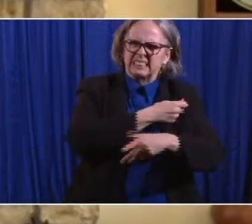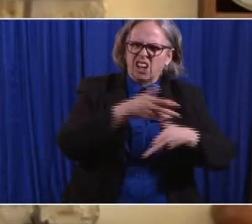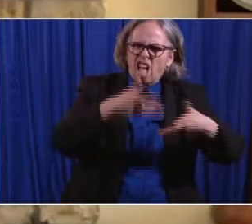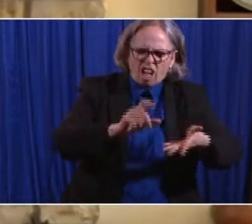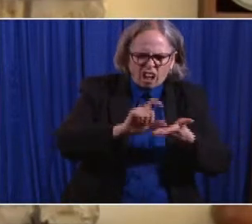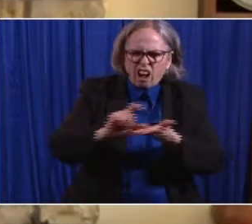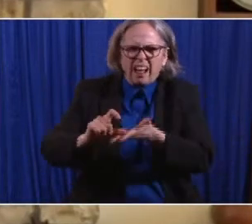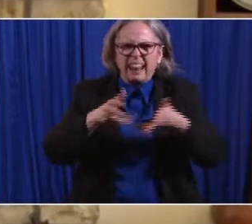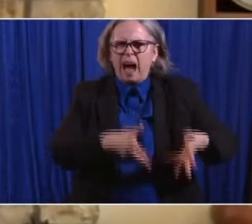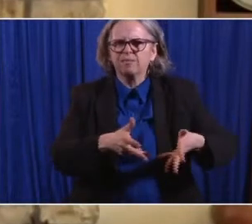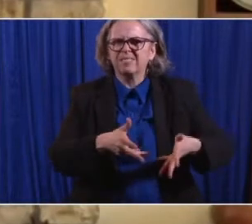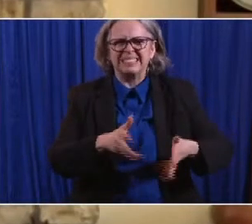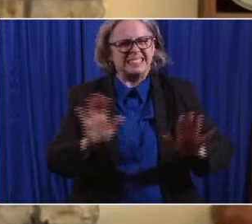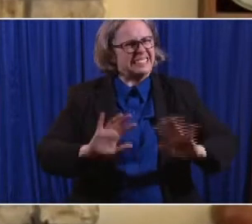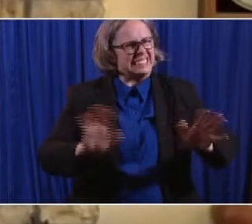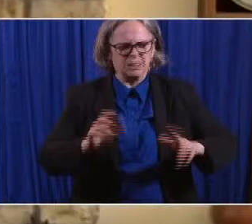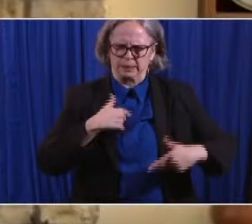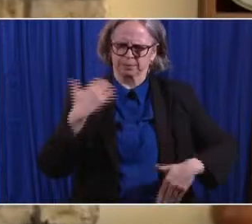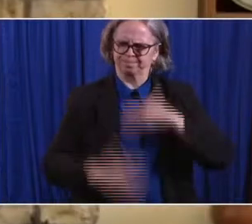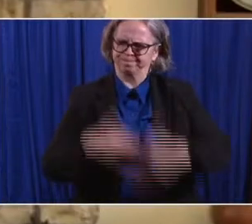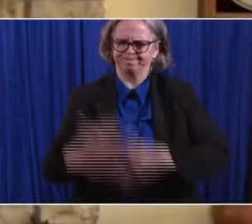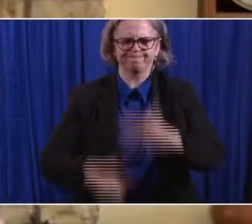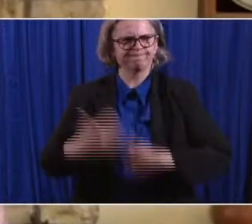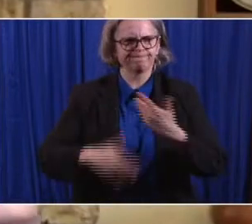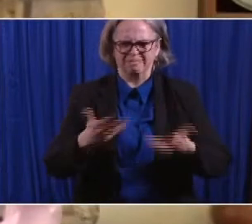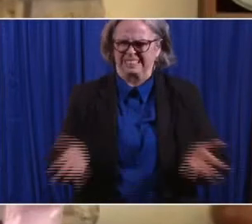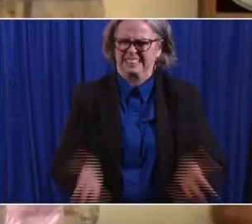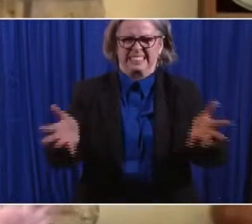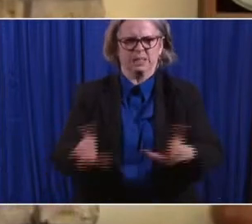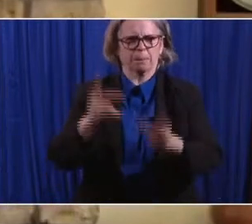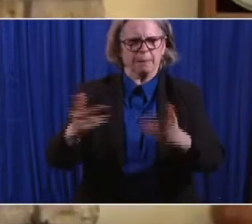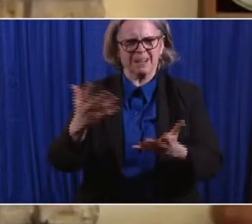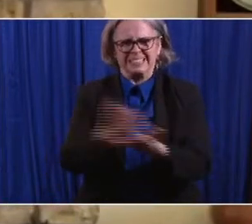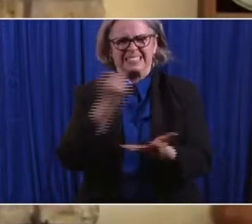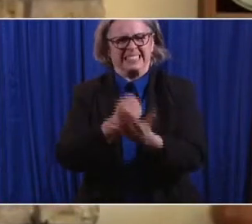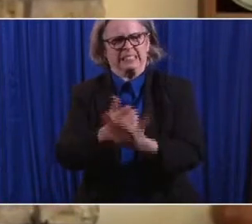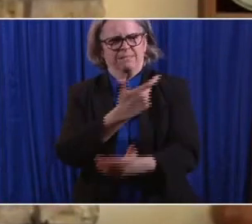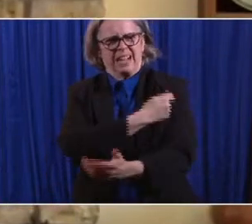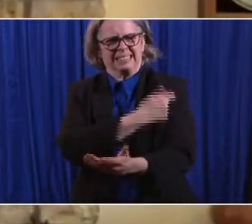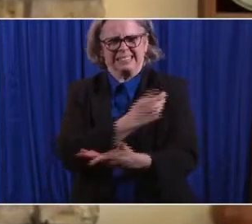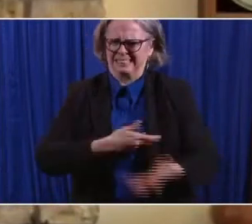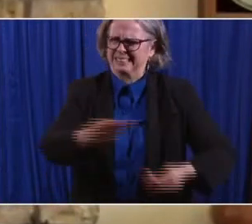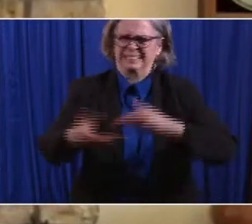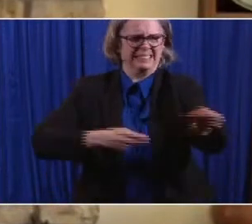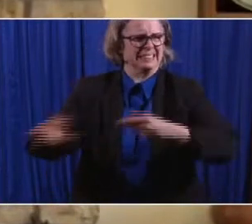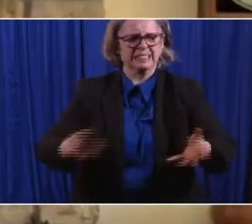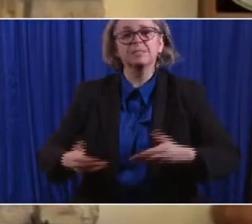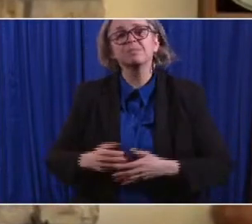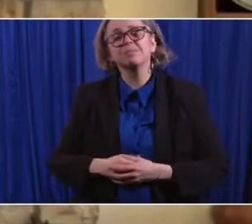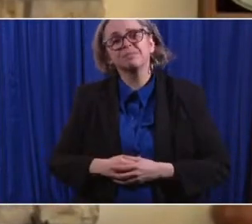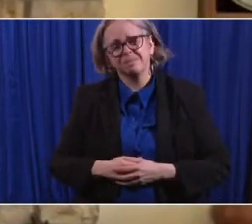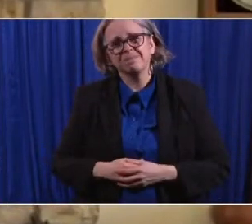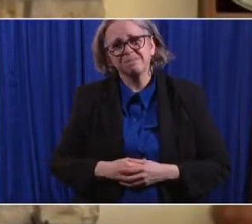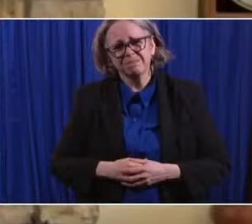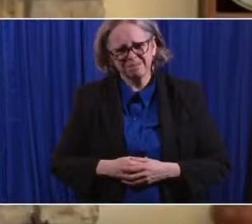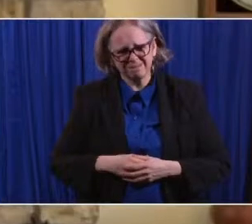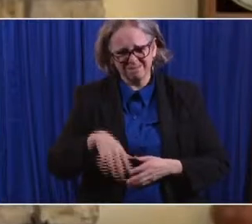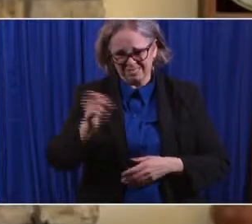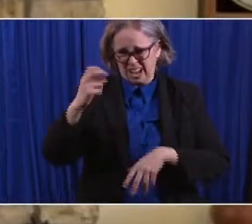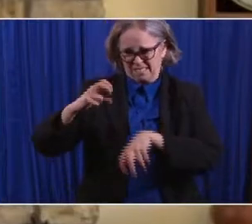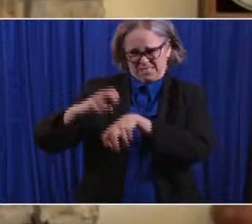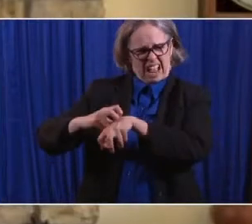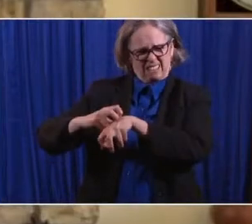against time. We know that there's a great potential out there that this virus may get a lot